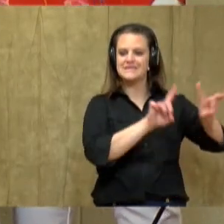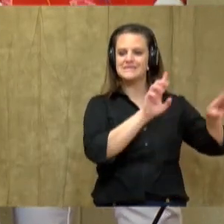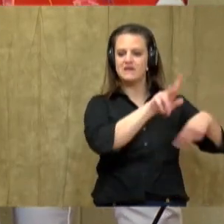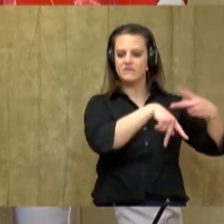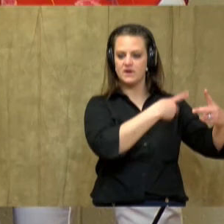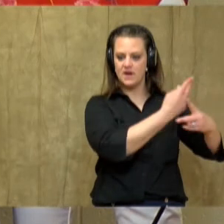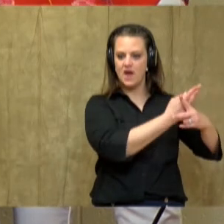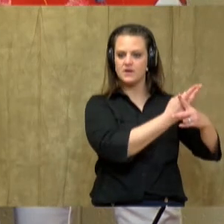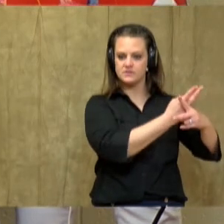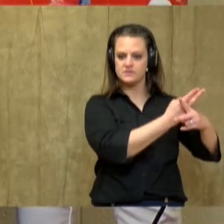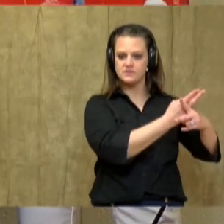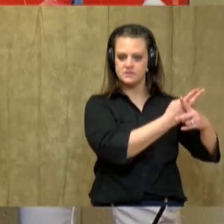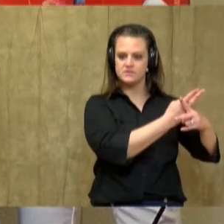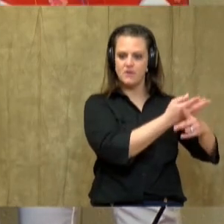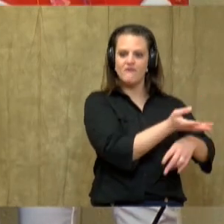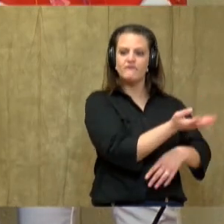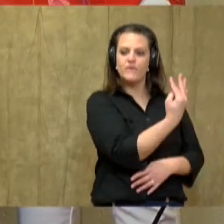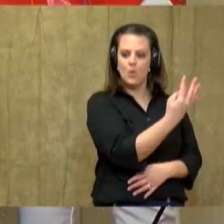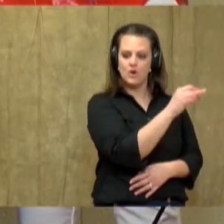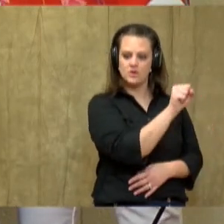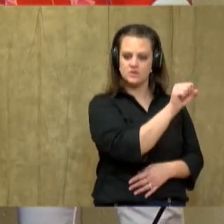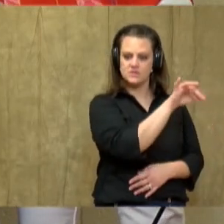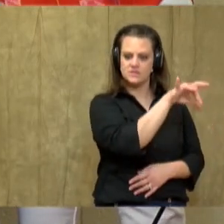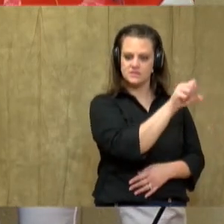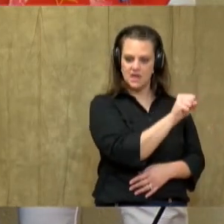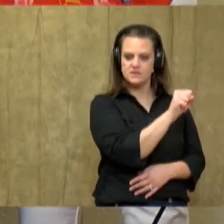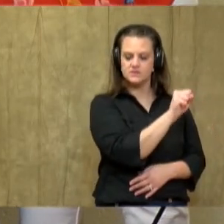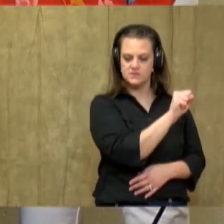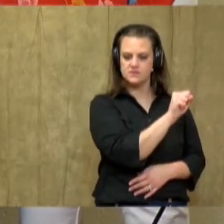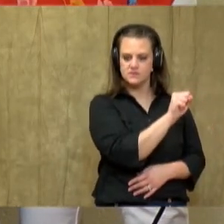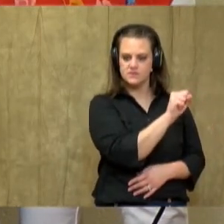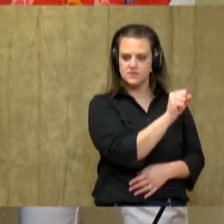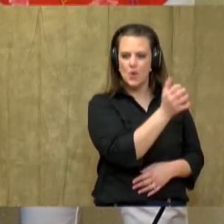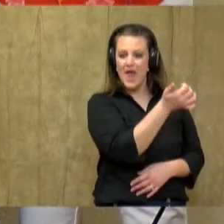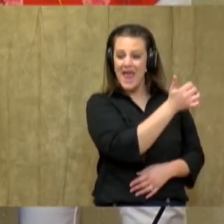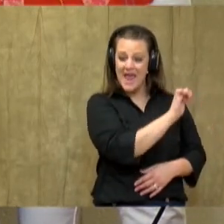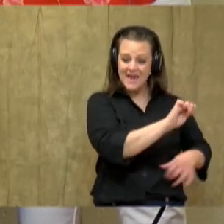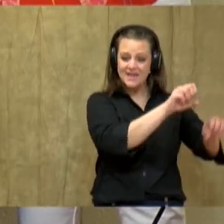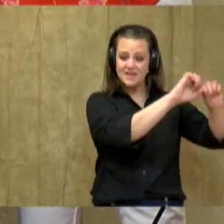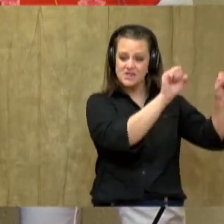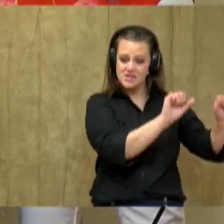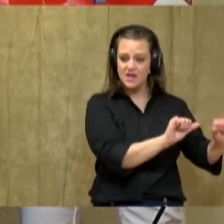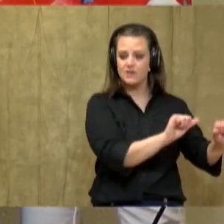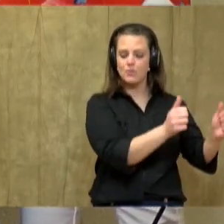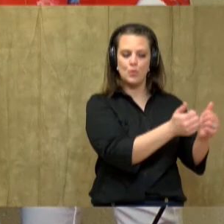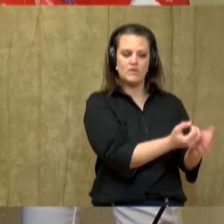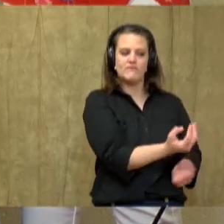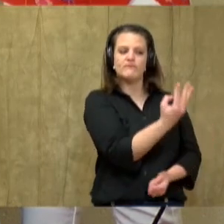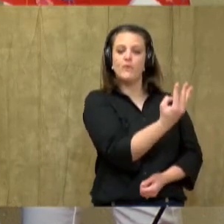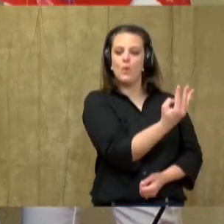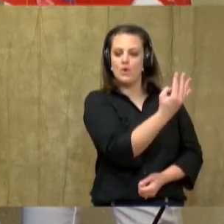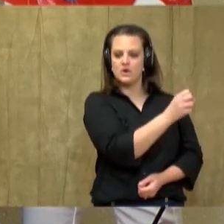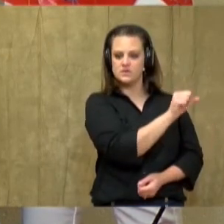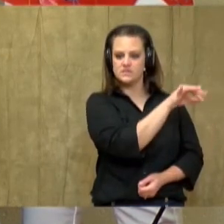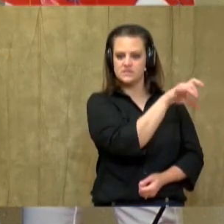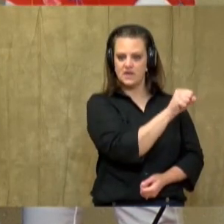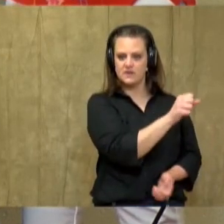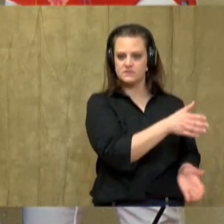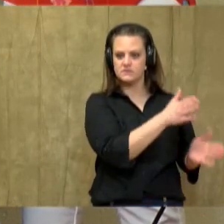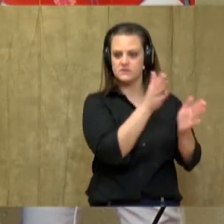of quadrilaterals. Or it could be any kind of shape with 4 sides. All